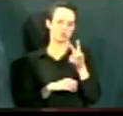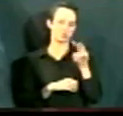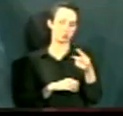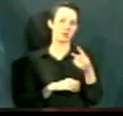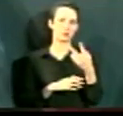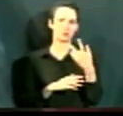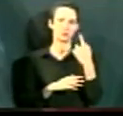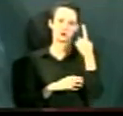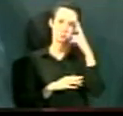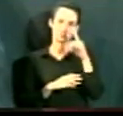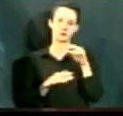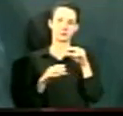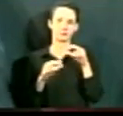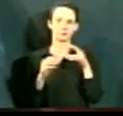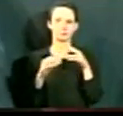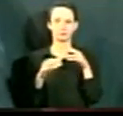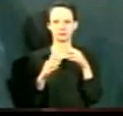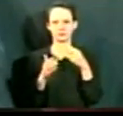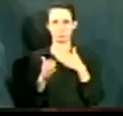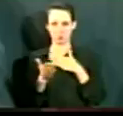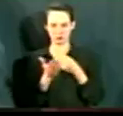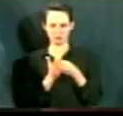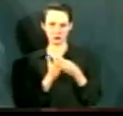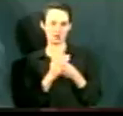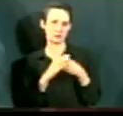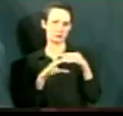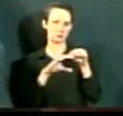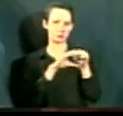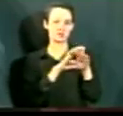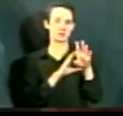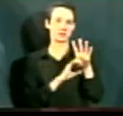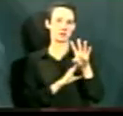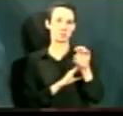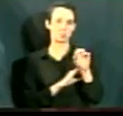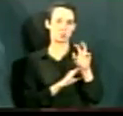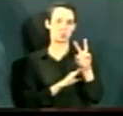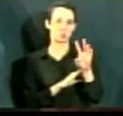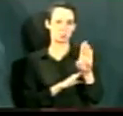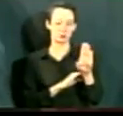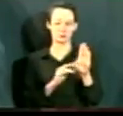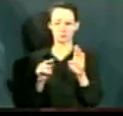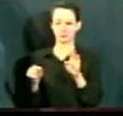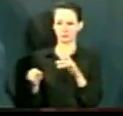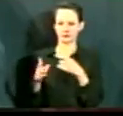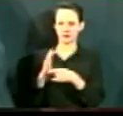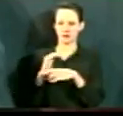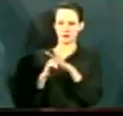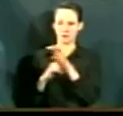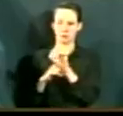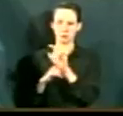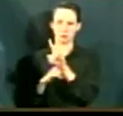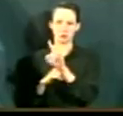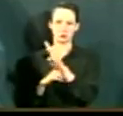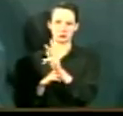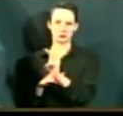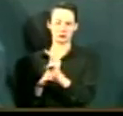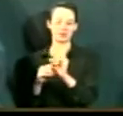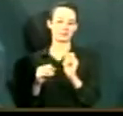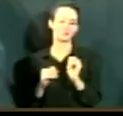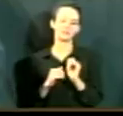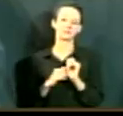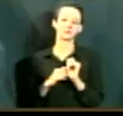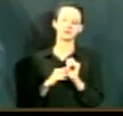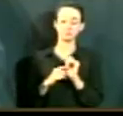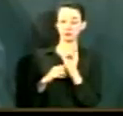a 403B. Yes. All right. What would it cost in a 401? In the 401k, that would